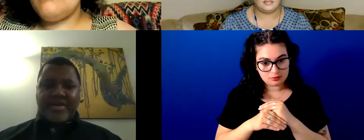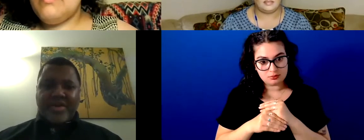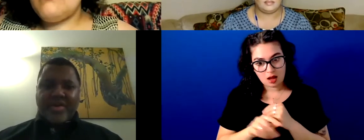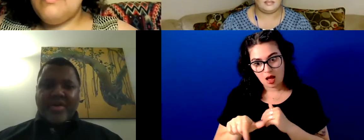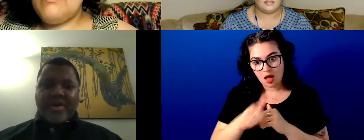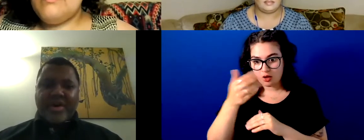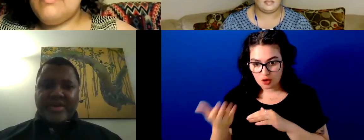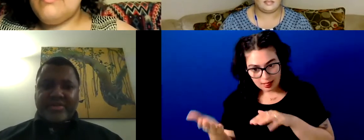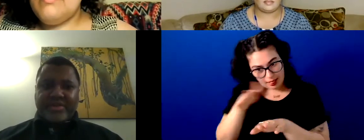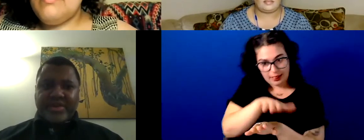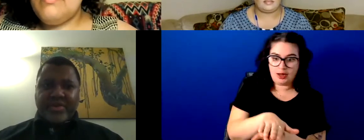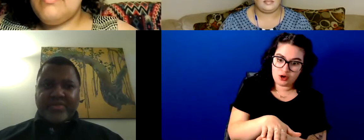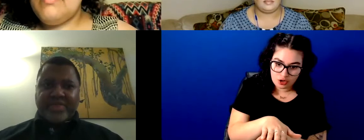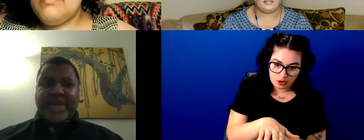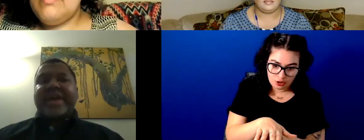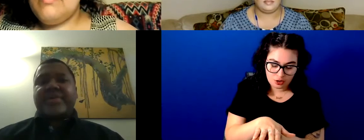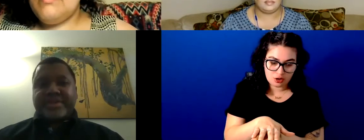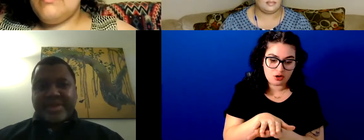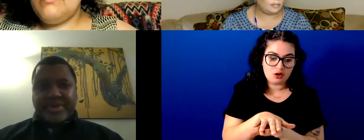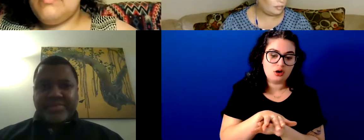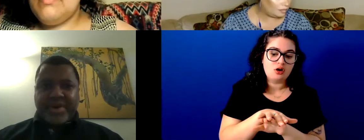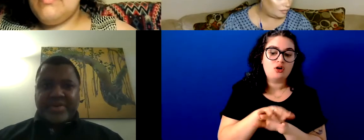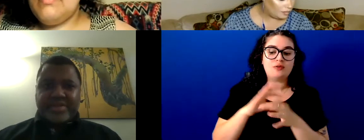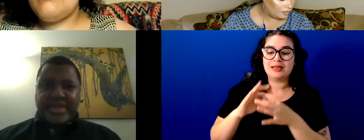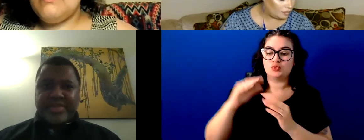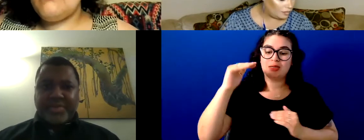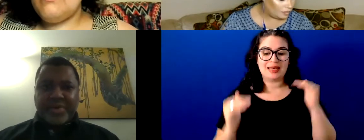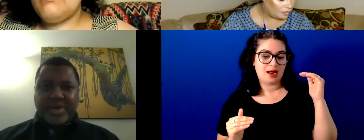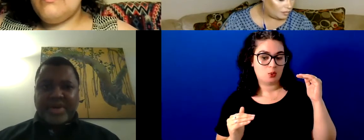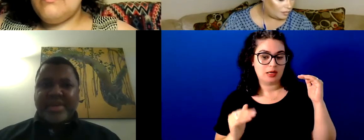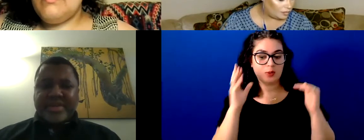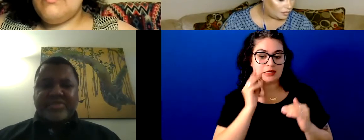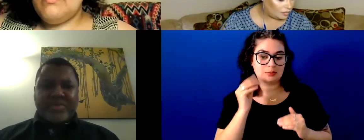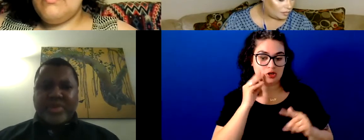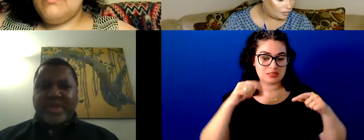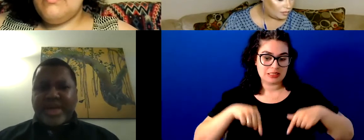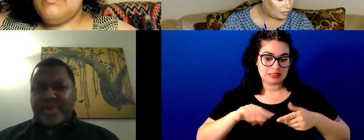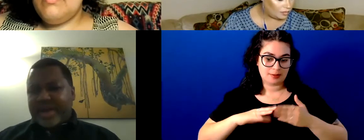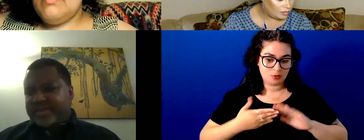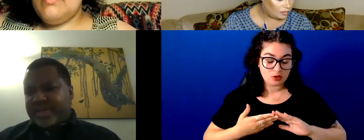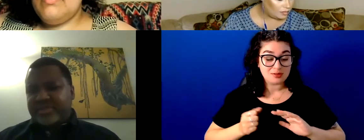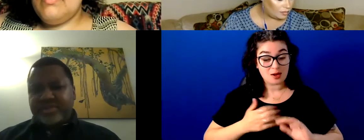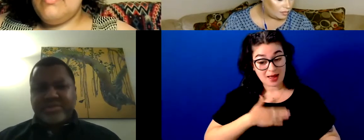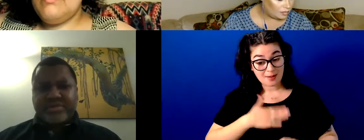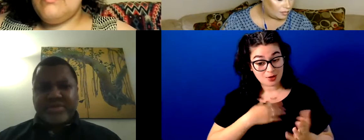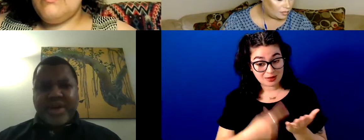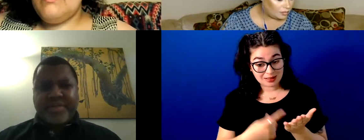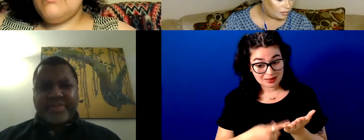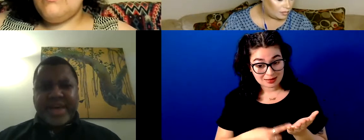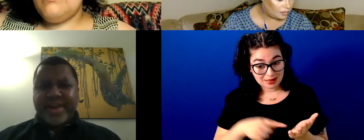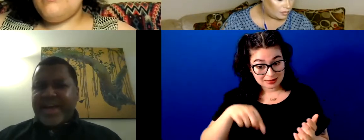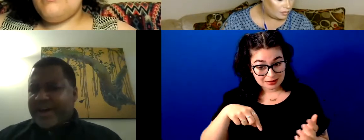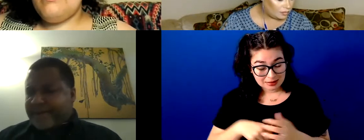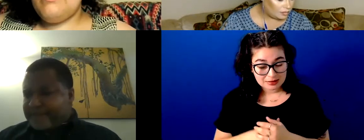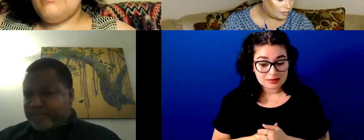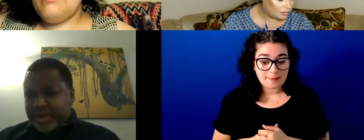layer on the inequities that we experience in the community. And so I'm really glad we got a chance to talk about